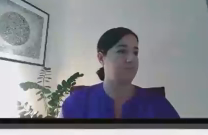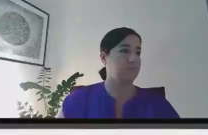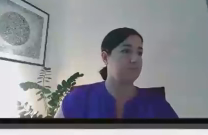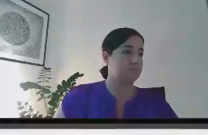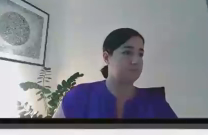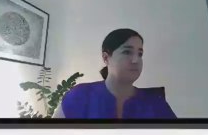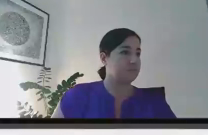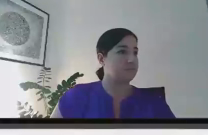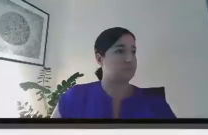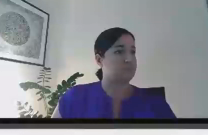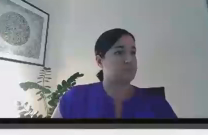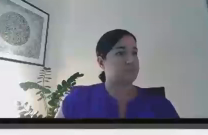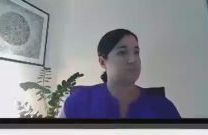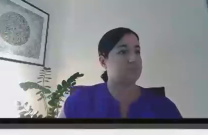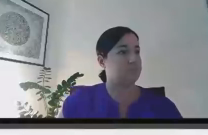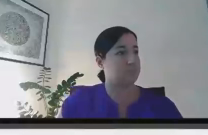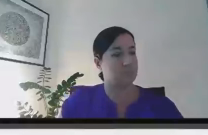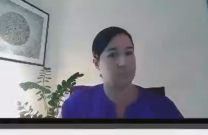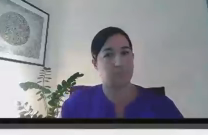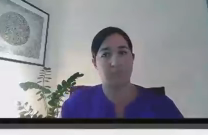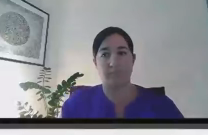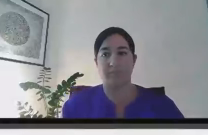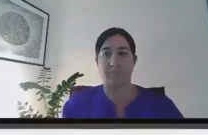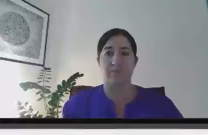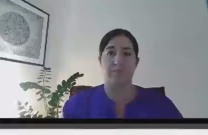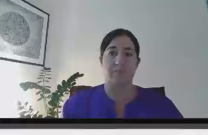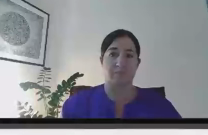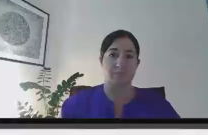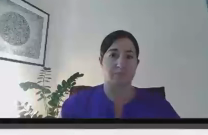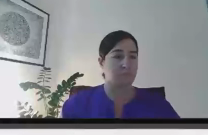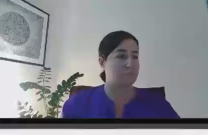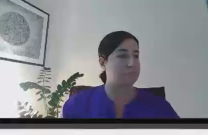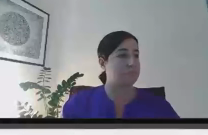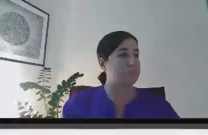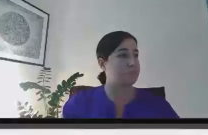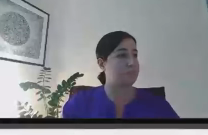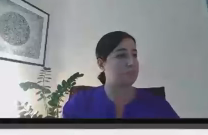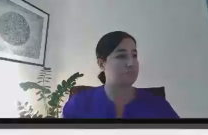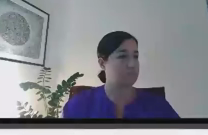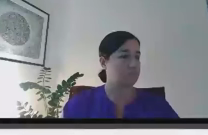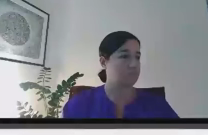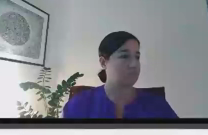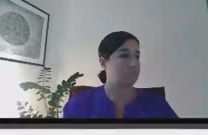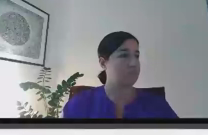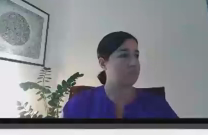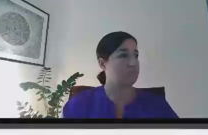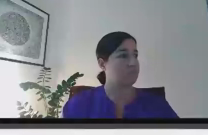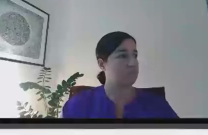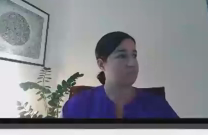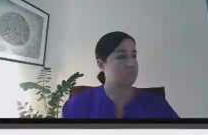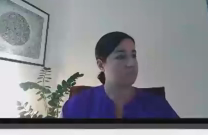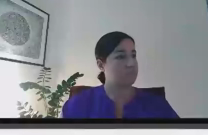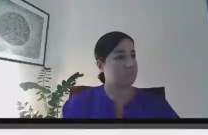crossing the tracks with trains going in both directions. So when we get a little bit further south,